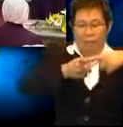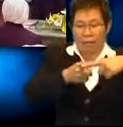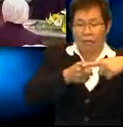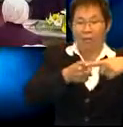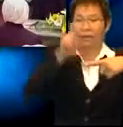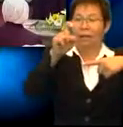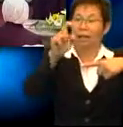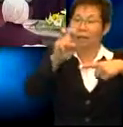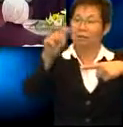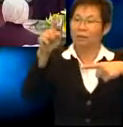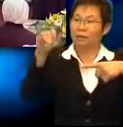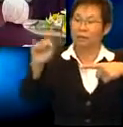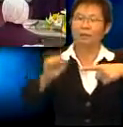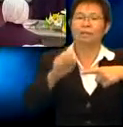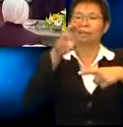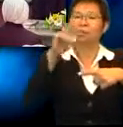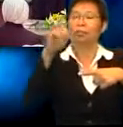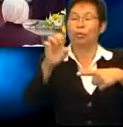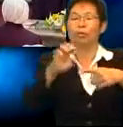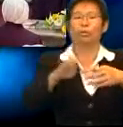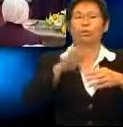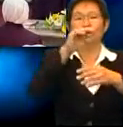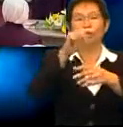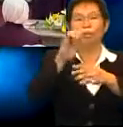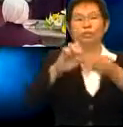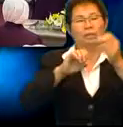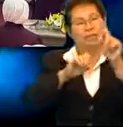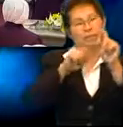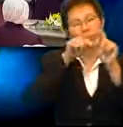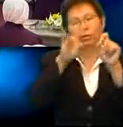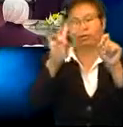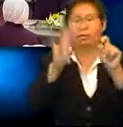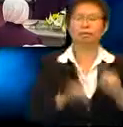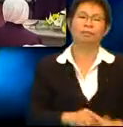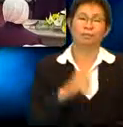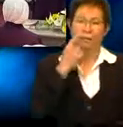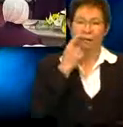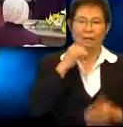The line that touches the x-axis is the mode. The mode is 11.7.